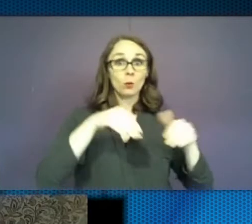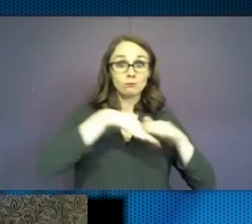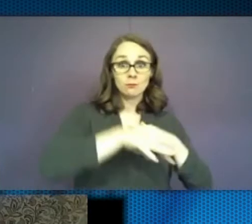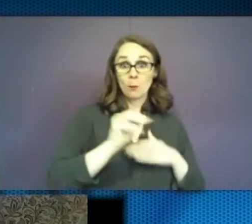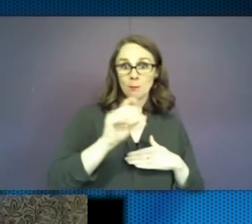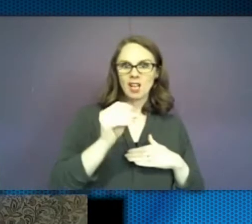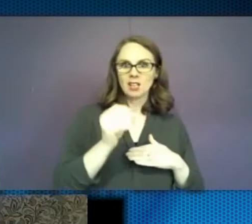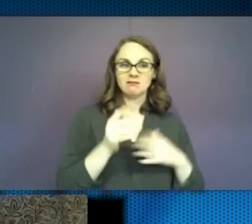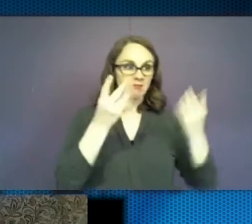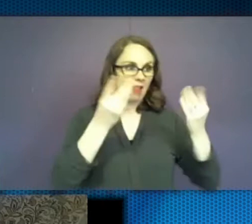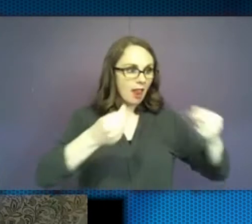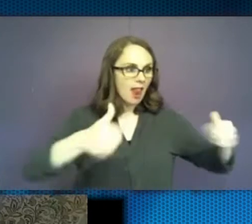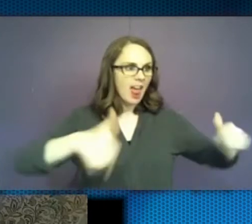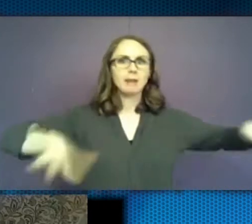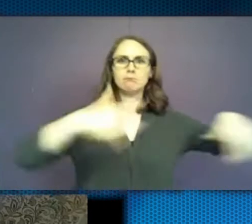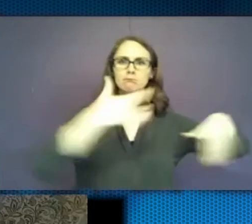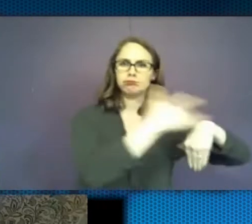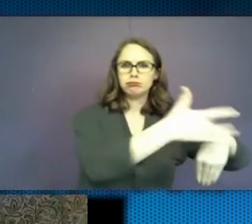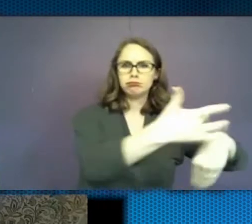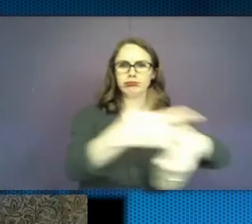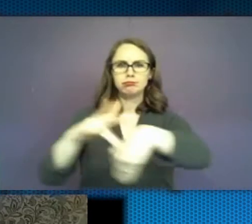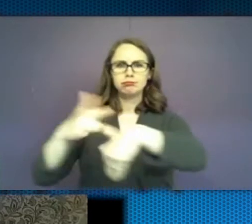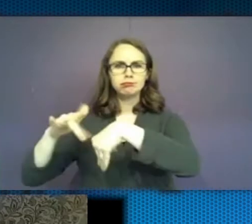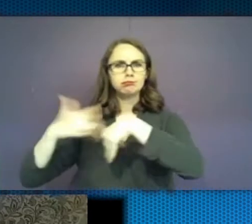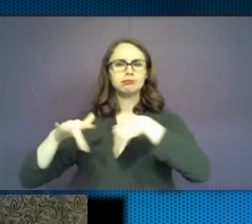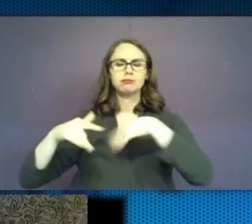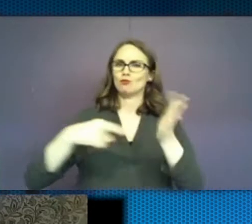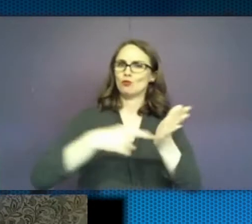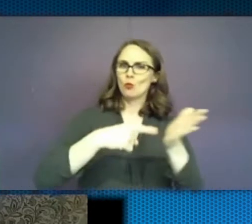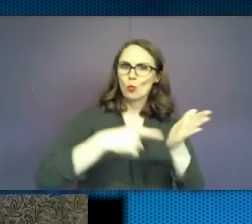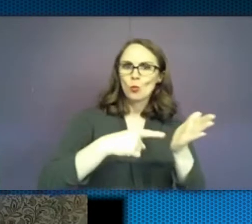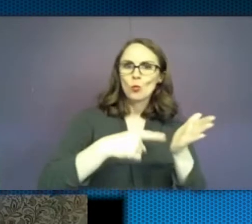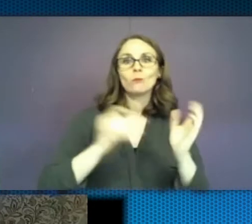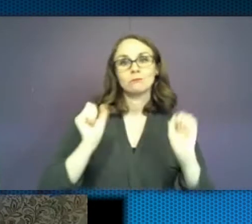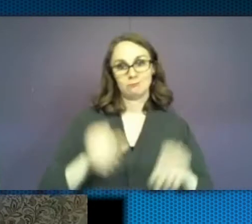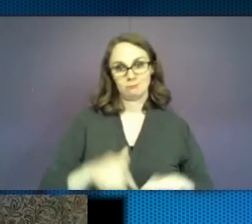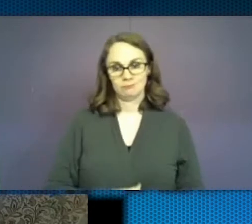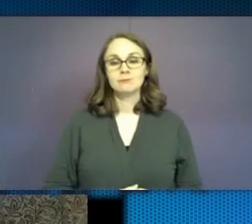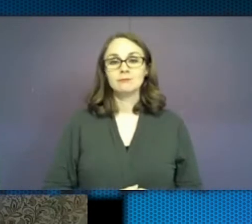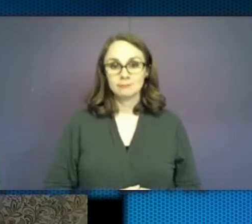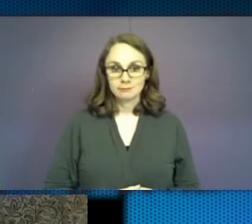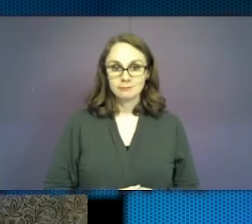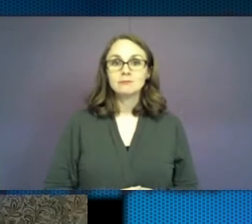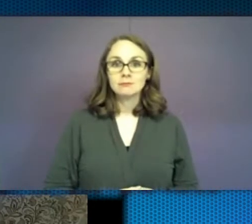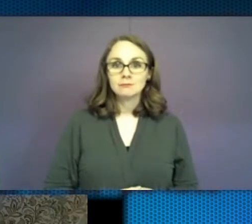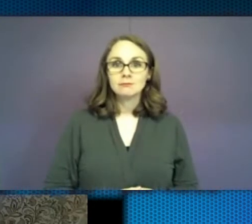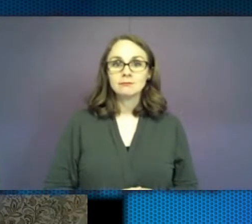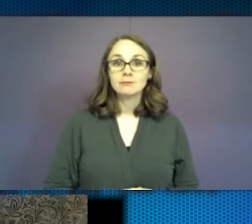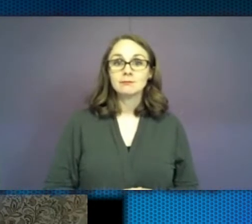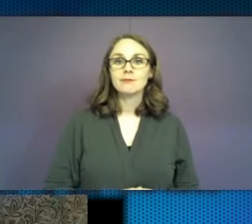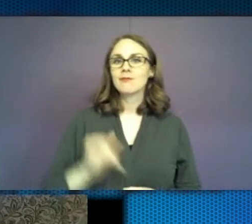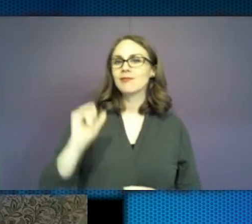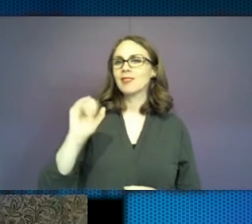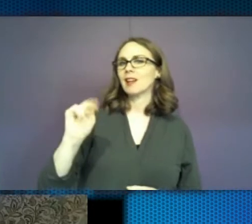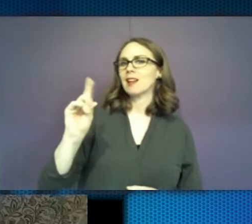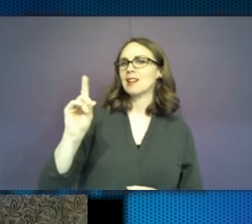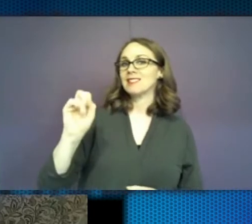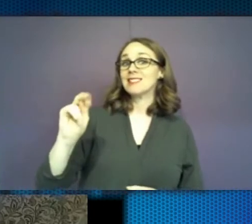land were available at a very affordable price. Indentured servitude